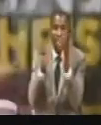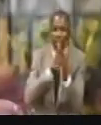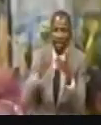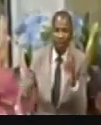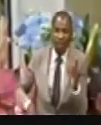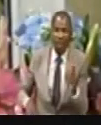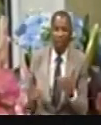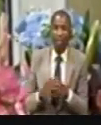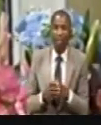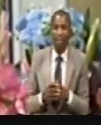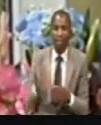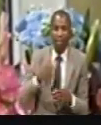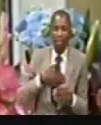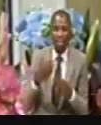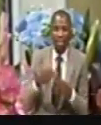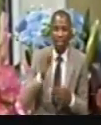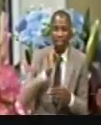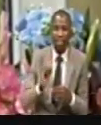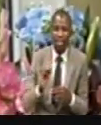Brethren, praise the Lord.